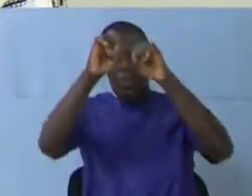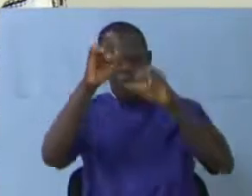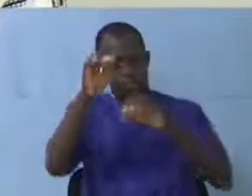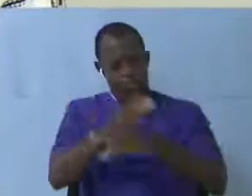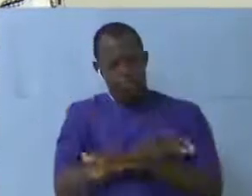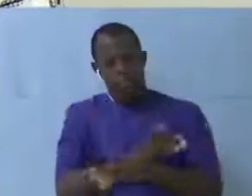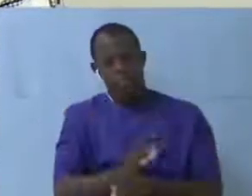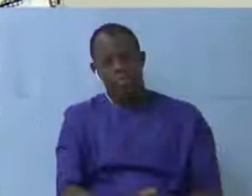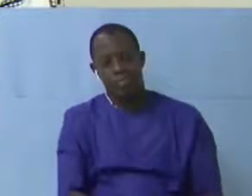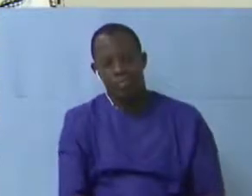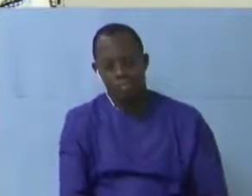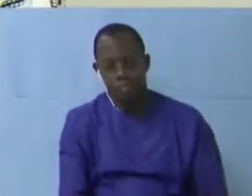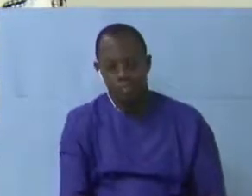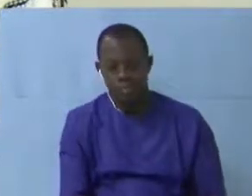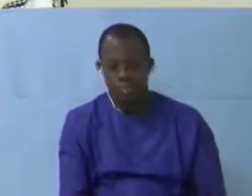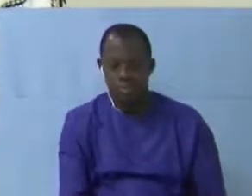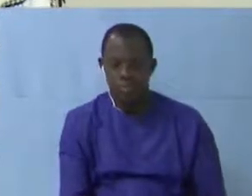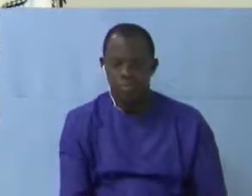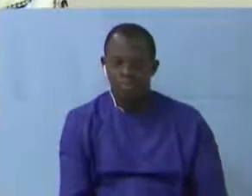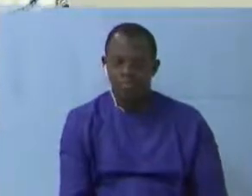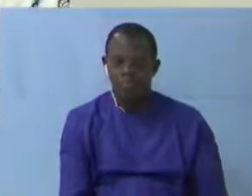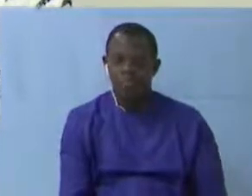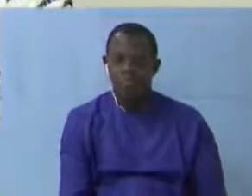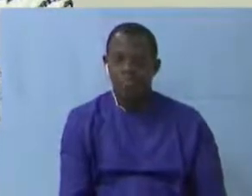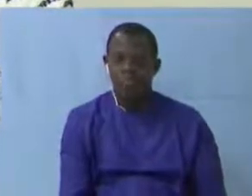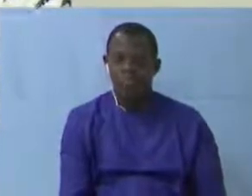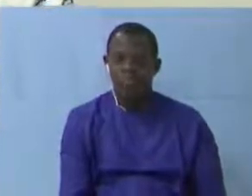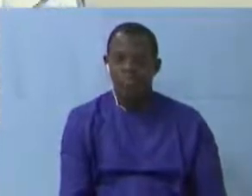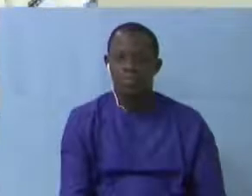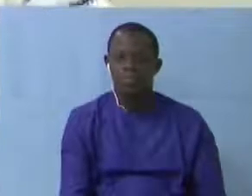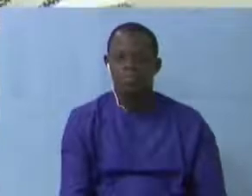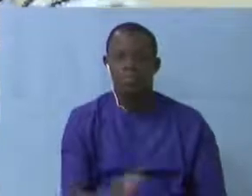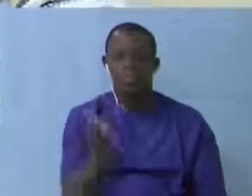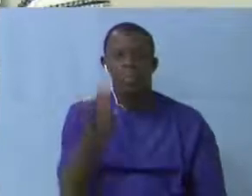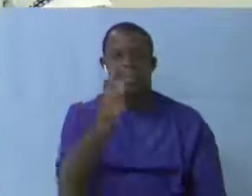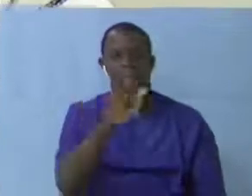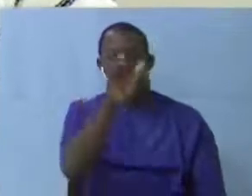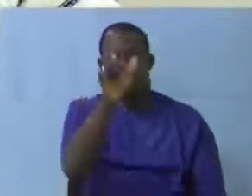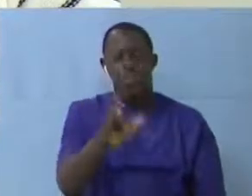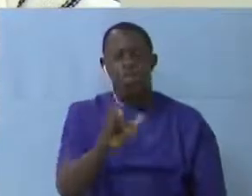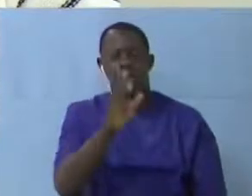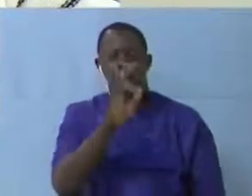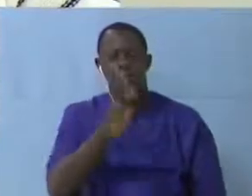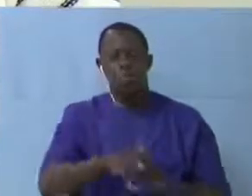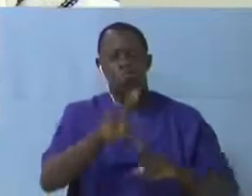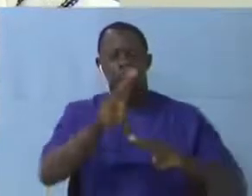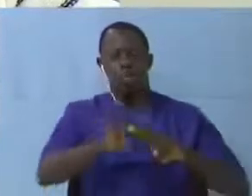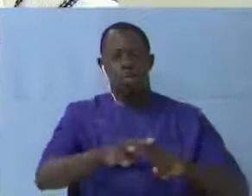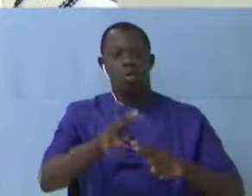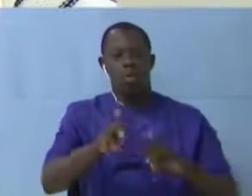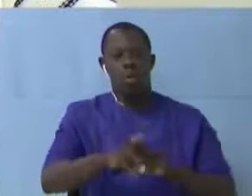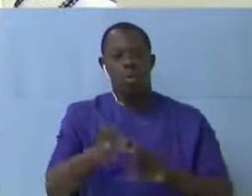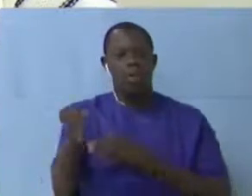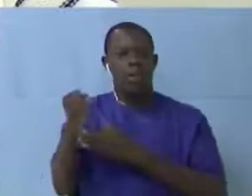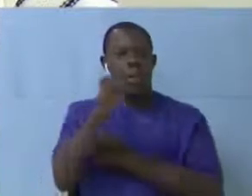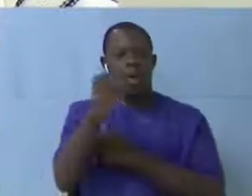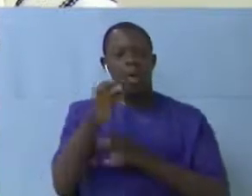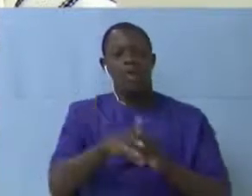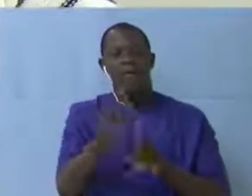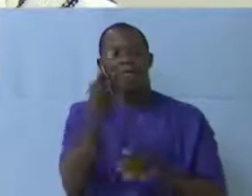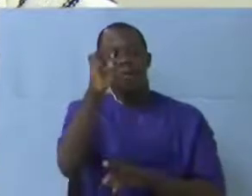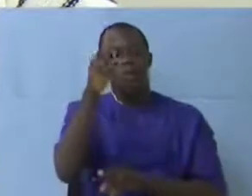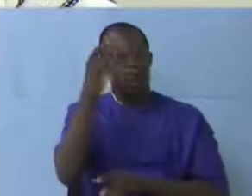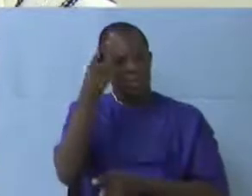ak république bu njëkk bi ak ñaareel ba. Any person who comes into power, the first thing you think about is how to amend the constitution